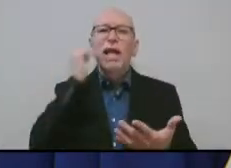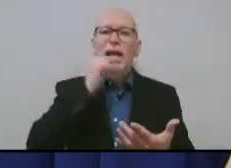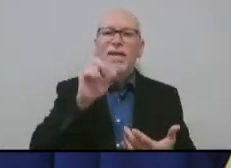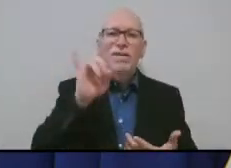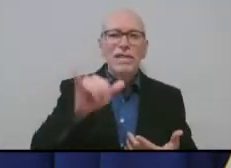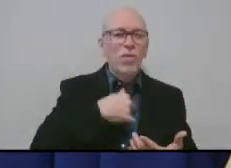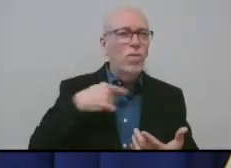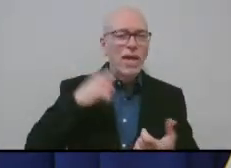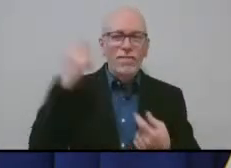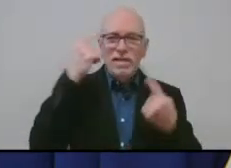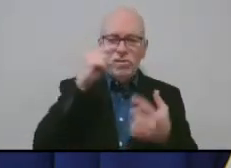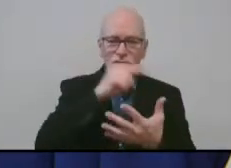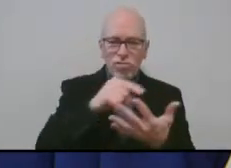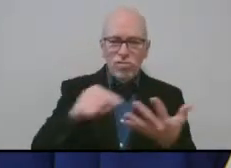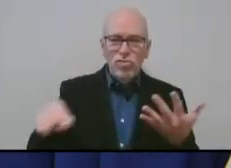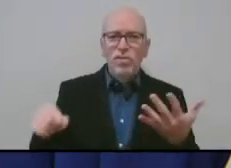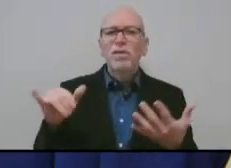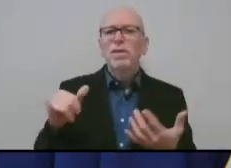So that's one